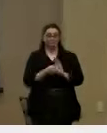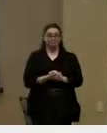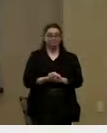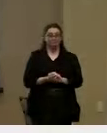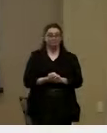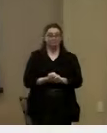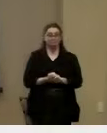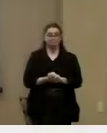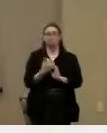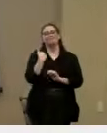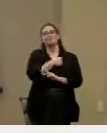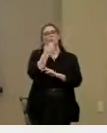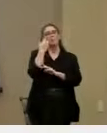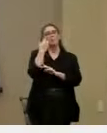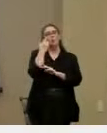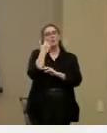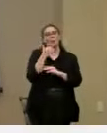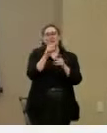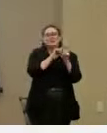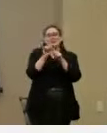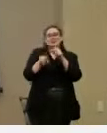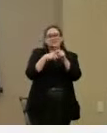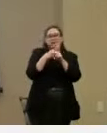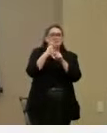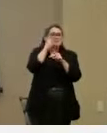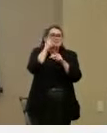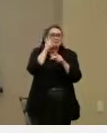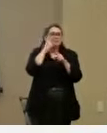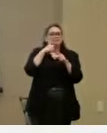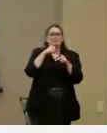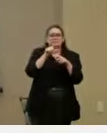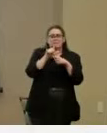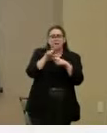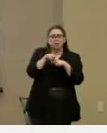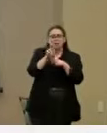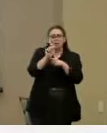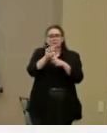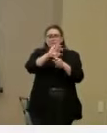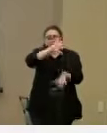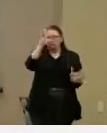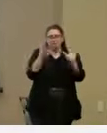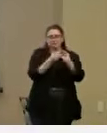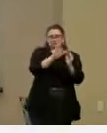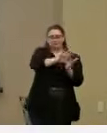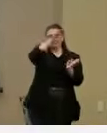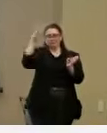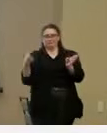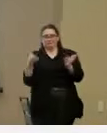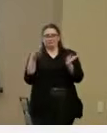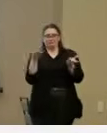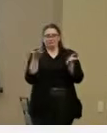know there's different types of cutaneous lupus erythematosus. That is the overarching umbrella of the